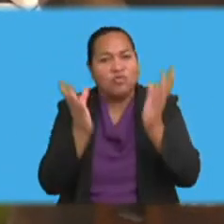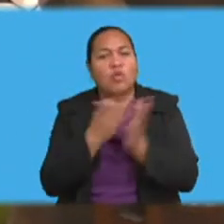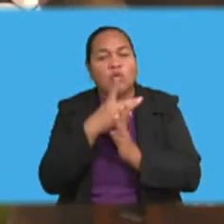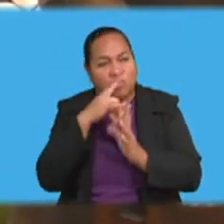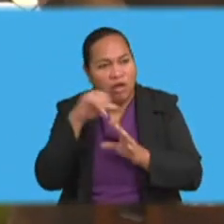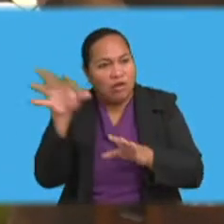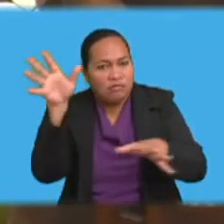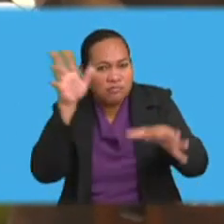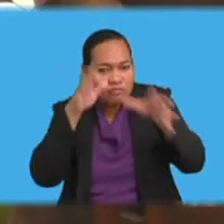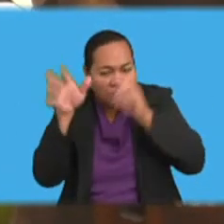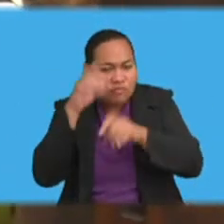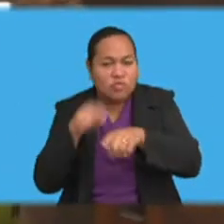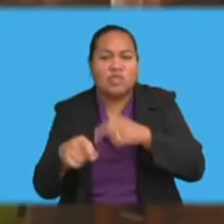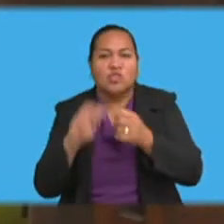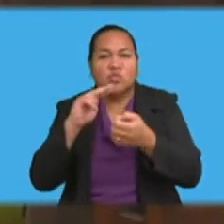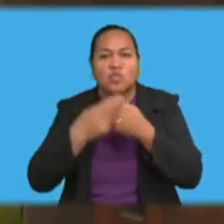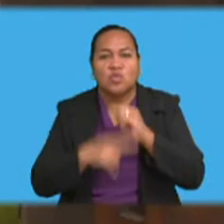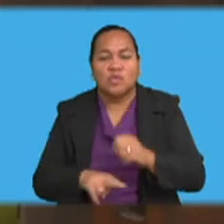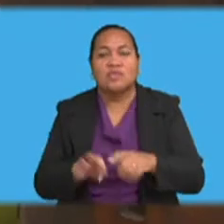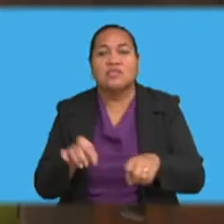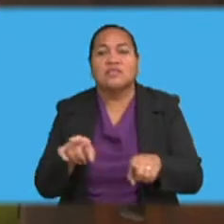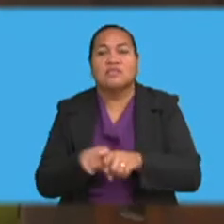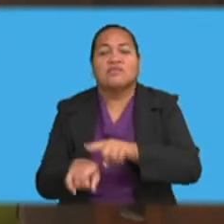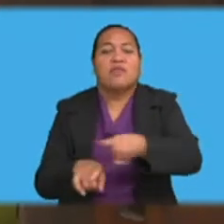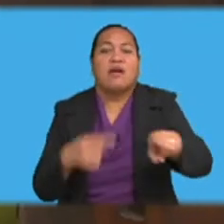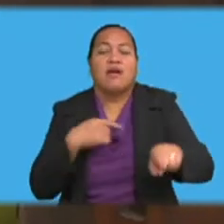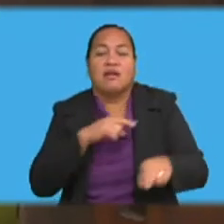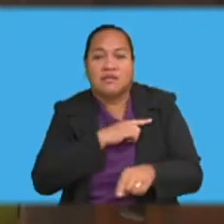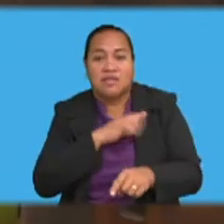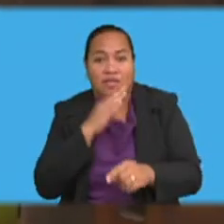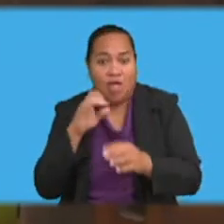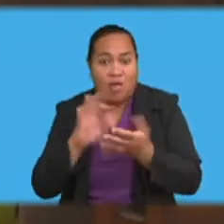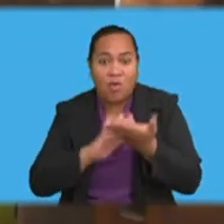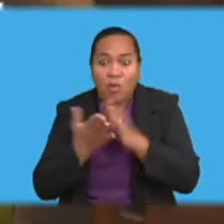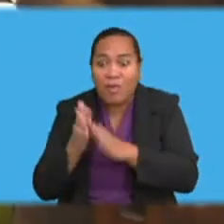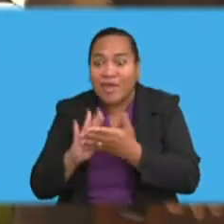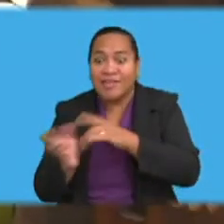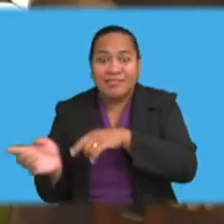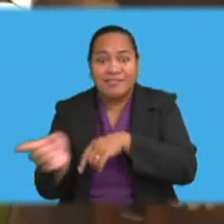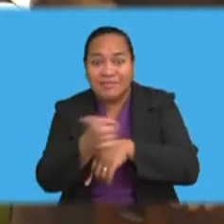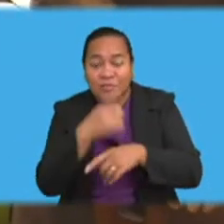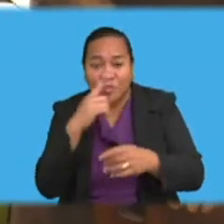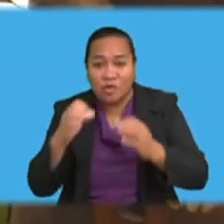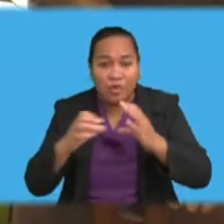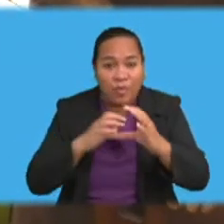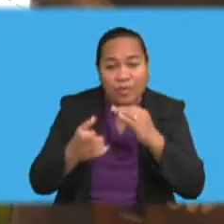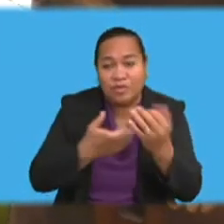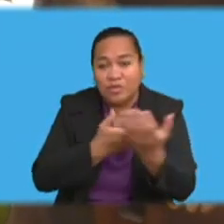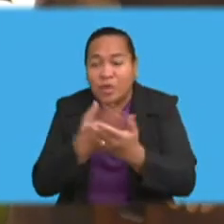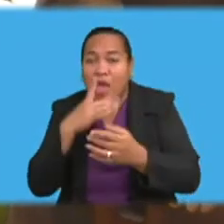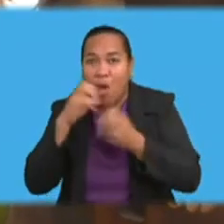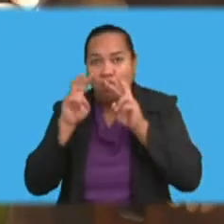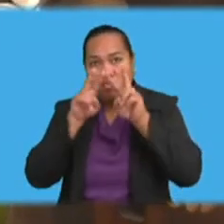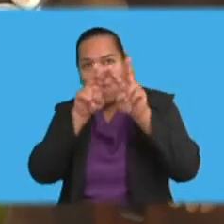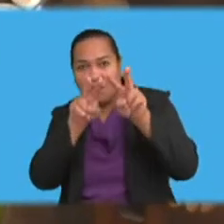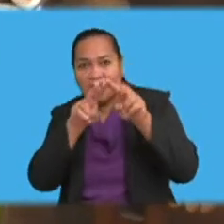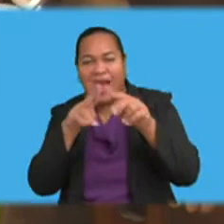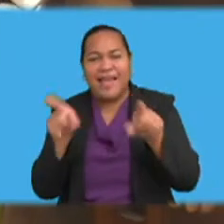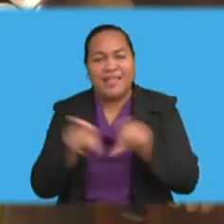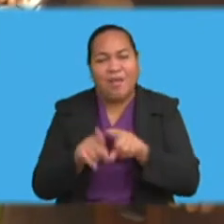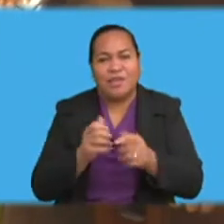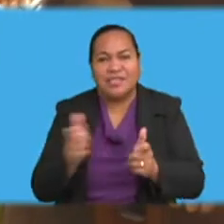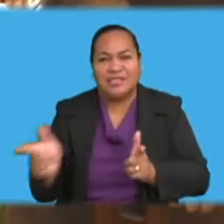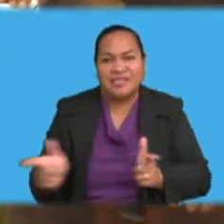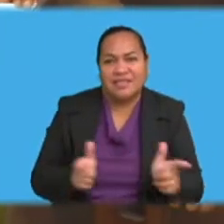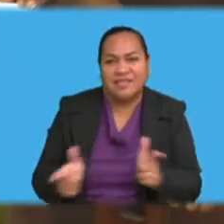parliamentary channel. It has become the connecting hub for communities as they converge in communal places such as community halls to watch our 7 heroes compete